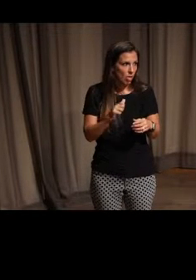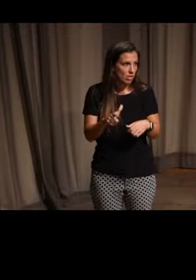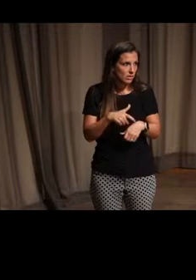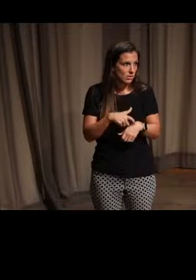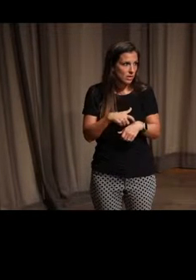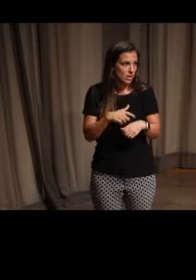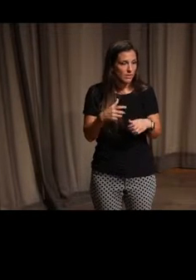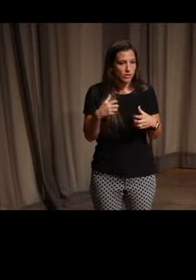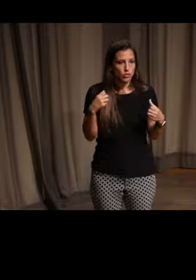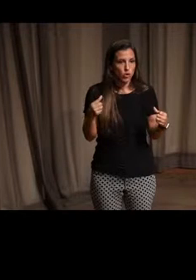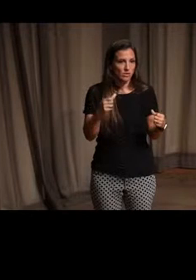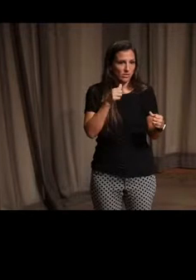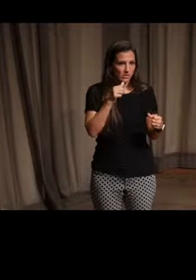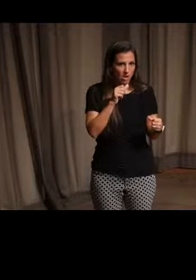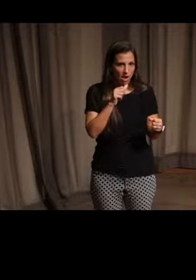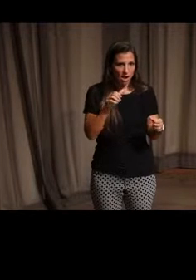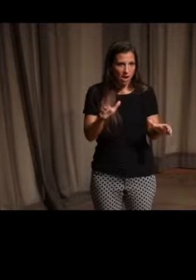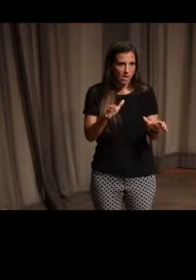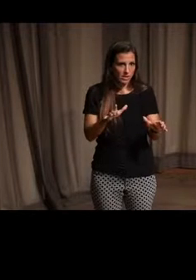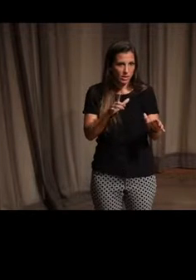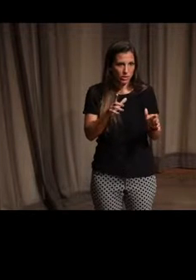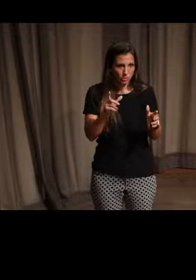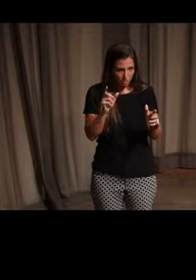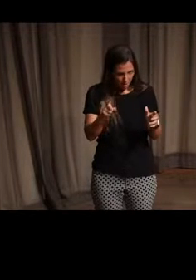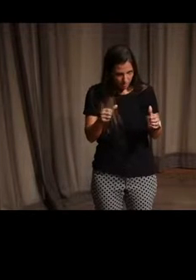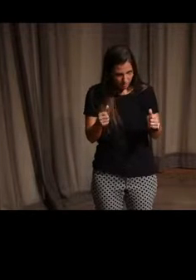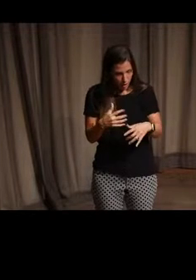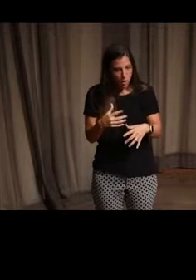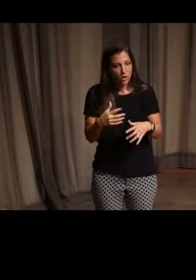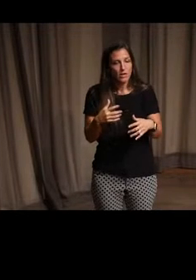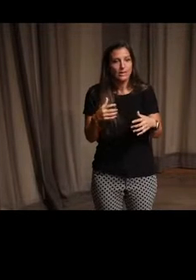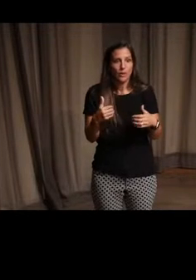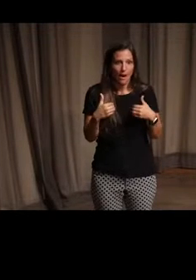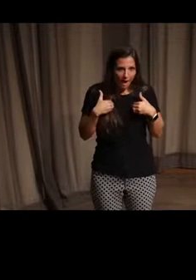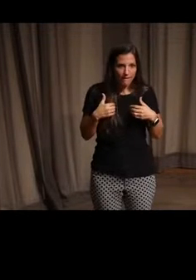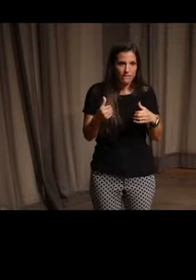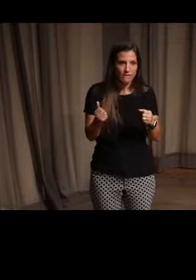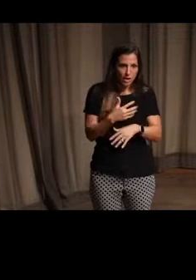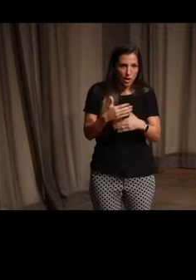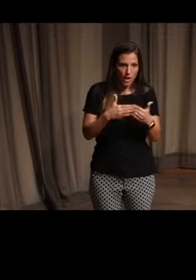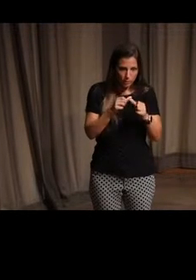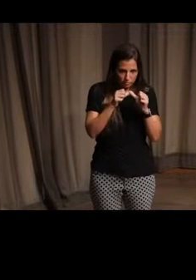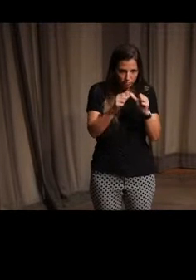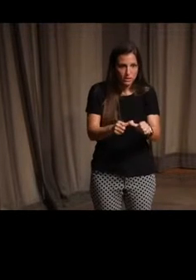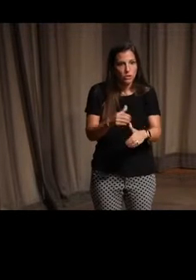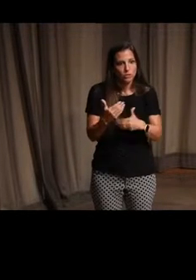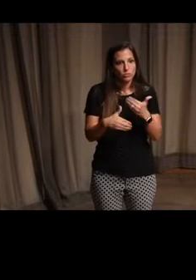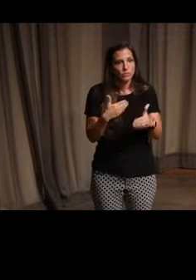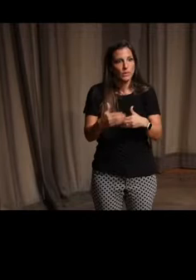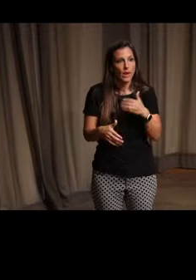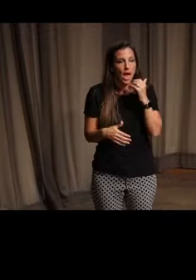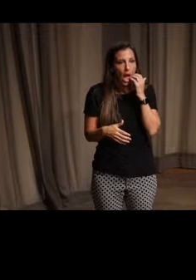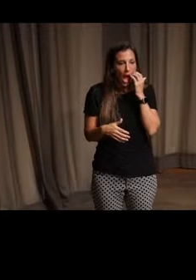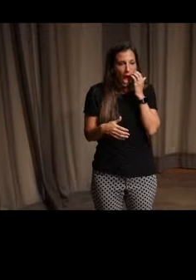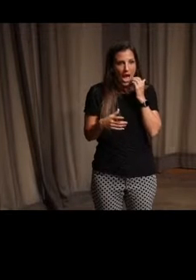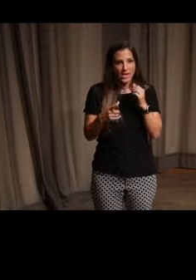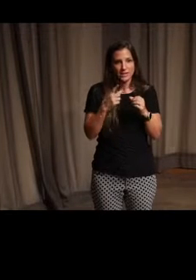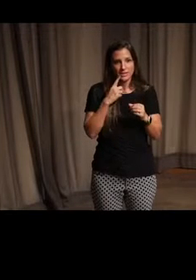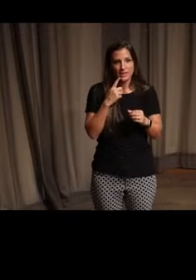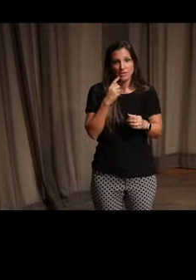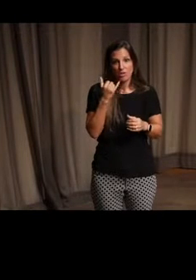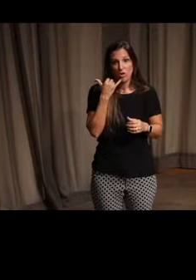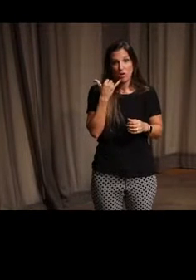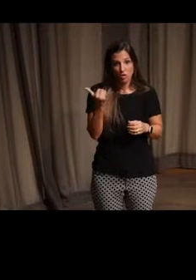You know, courage is not acting without fear, it's acting with fear anyways. So I just think, you know, call